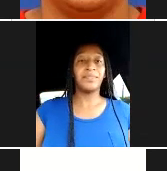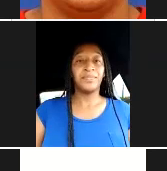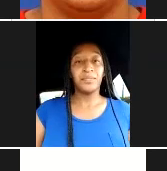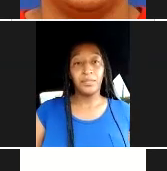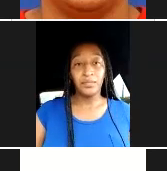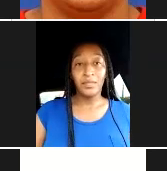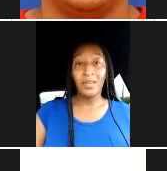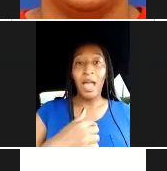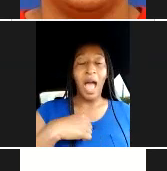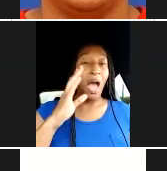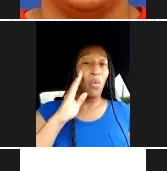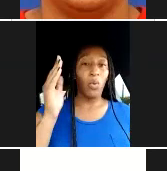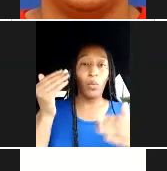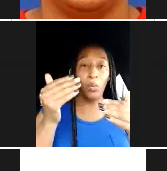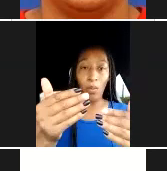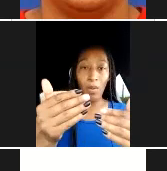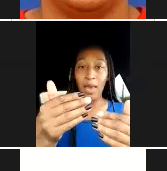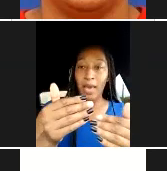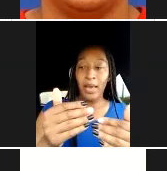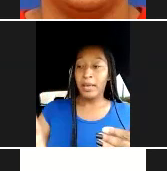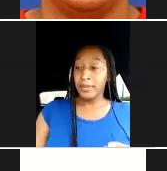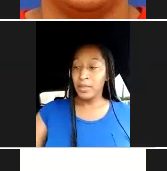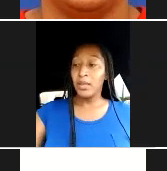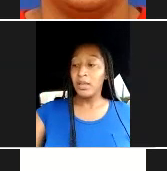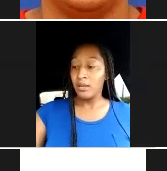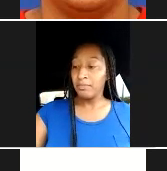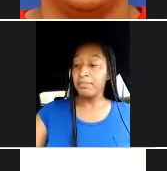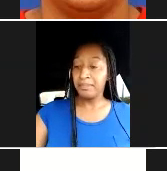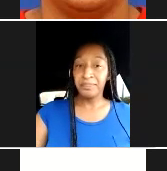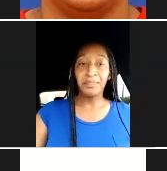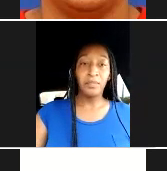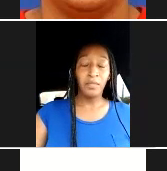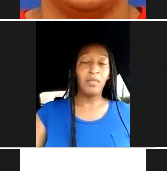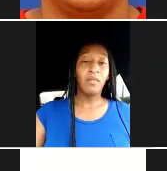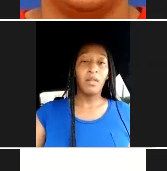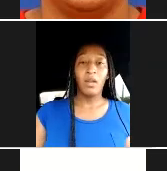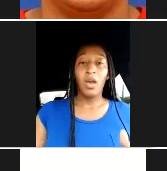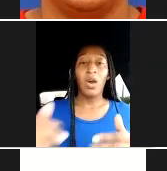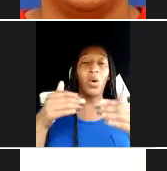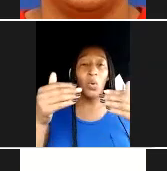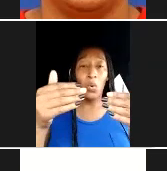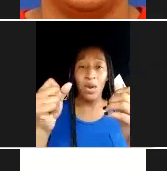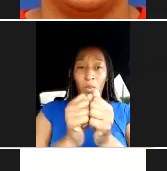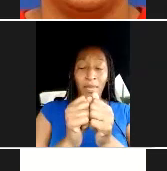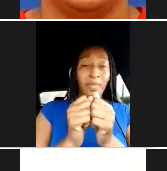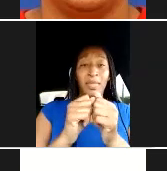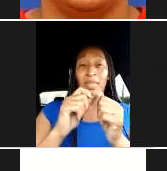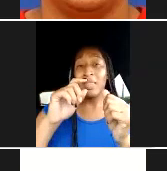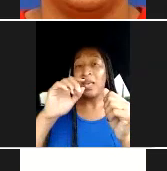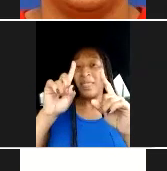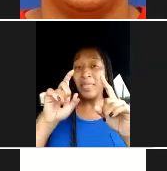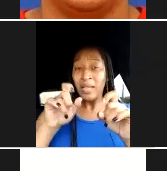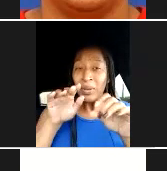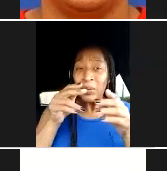just gonna go into the quizzes. You can't get into that button, but I'm doing it so that I can bring up the final